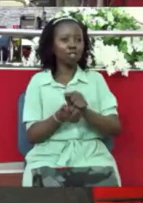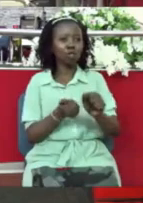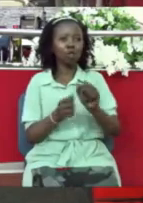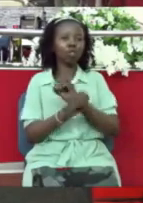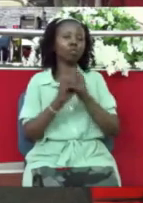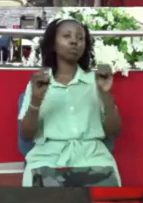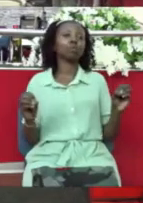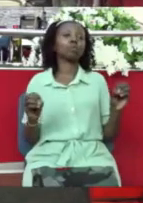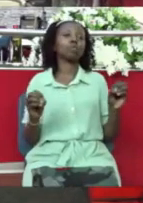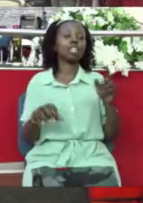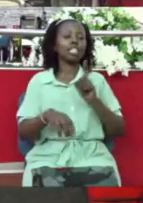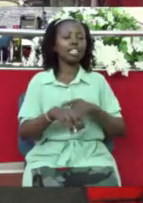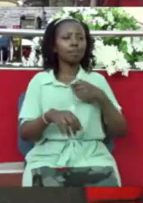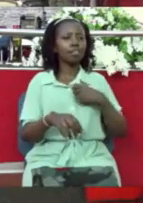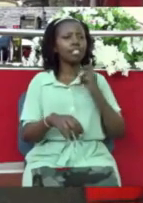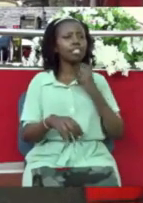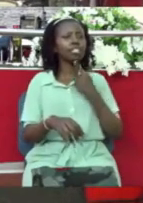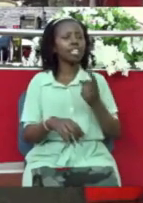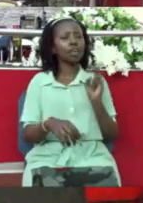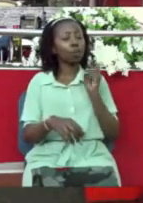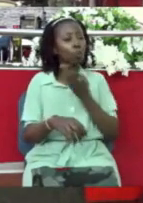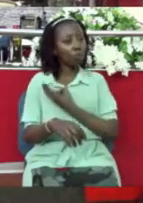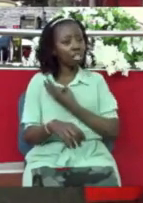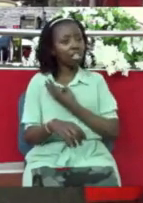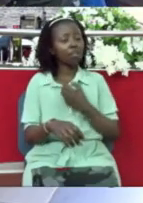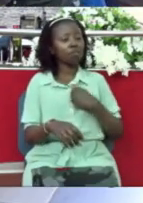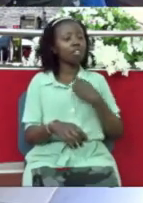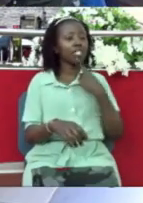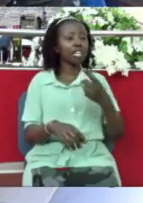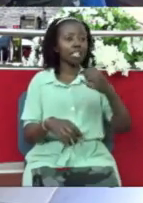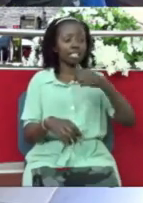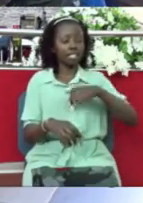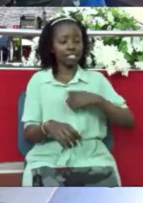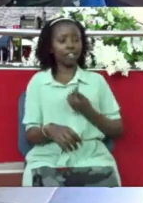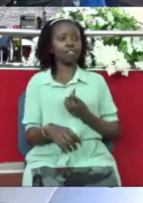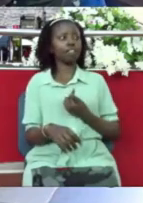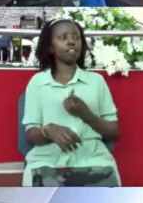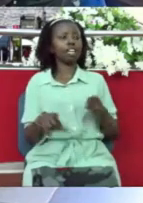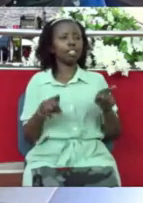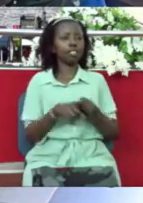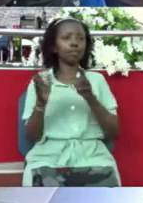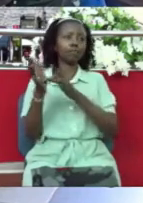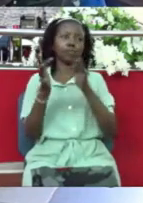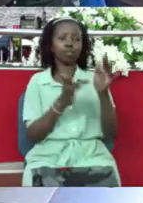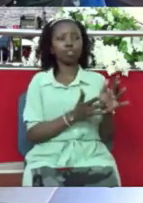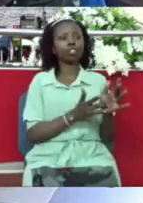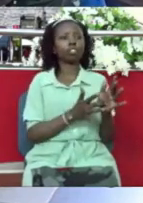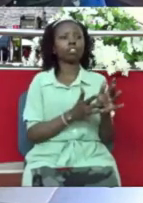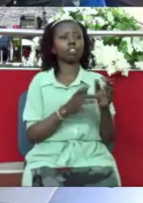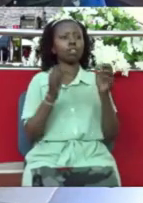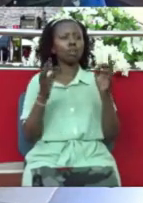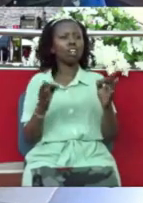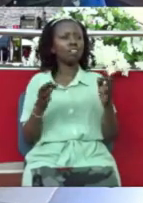When I say we, I'm talking about myself and my Lord. Is there anything